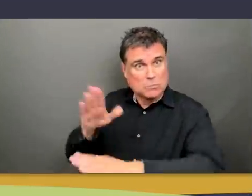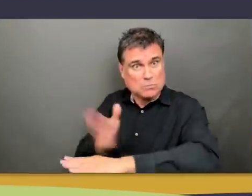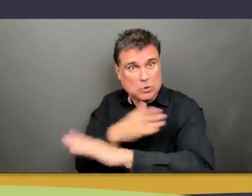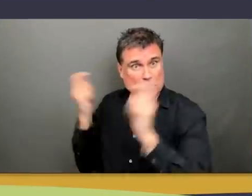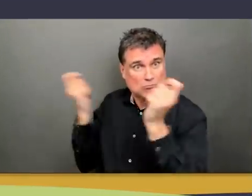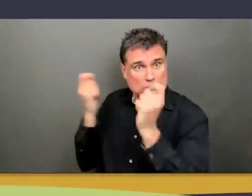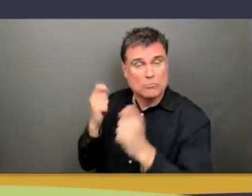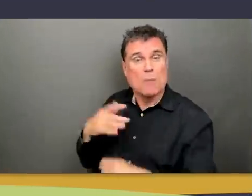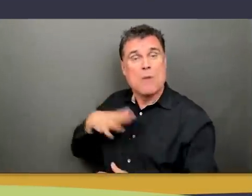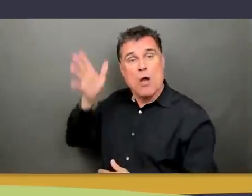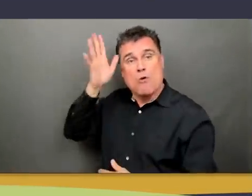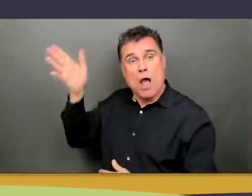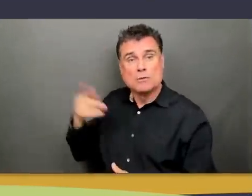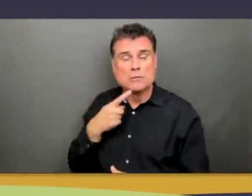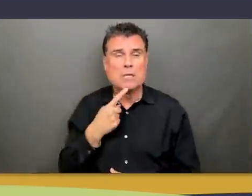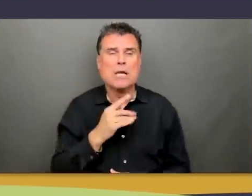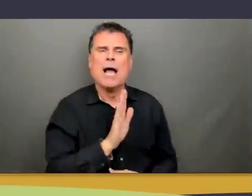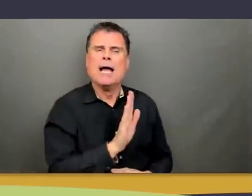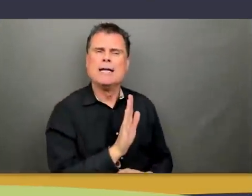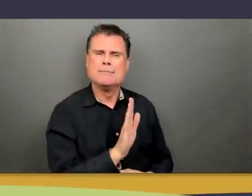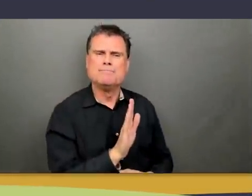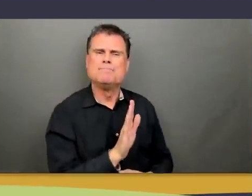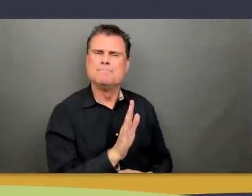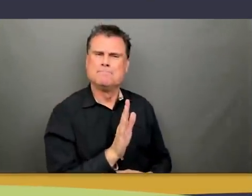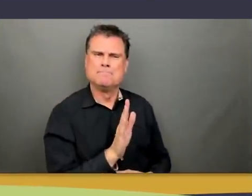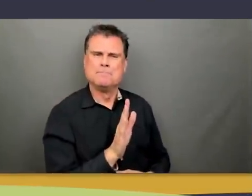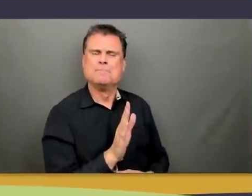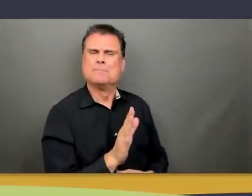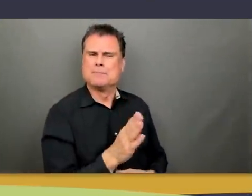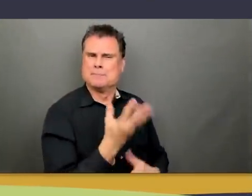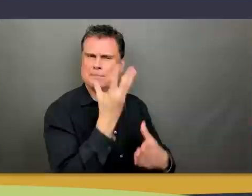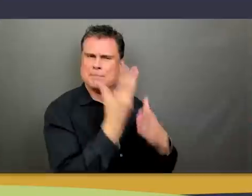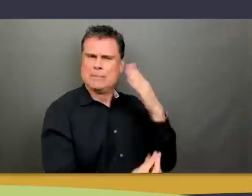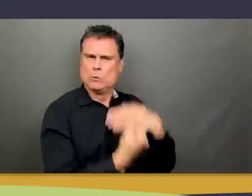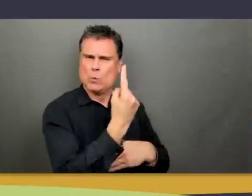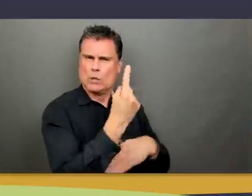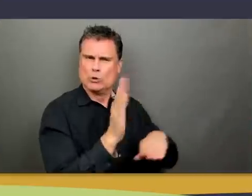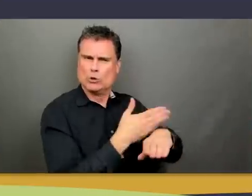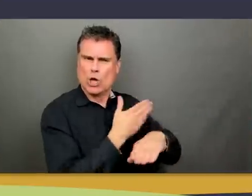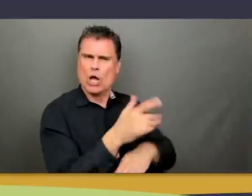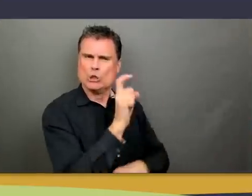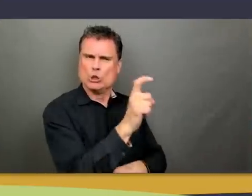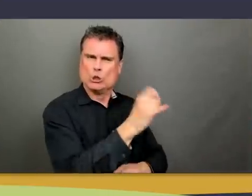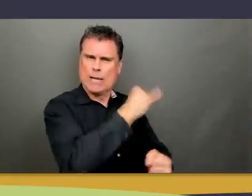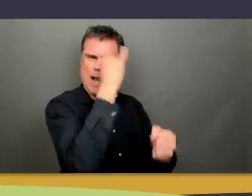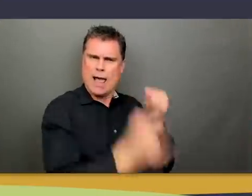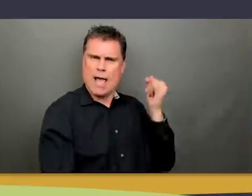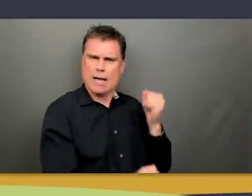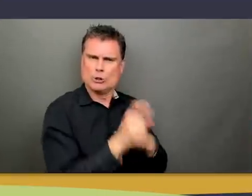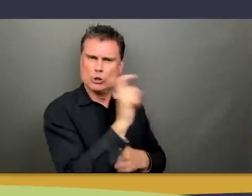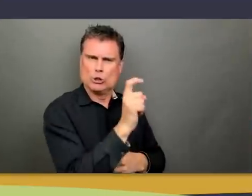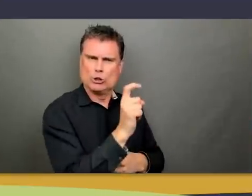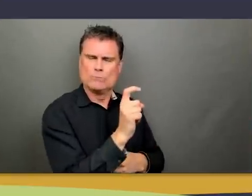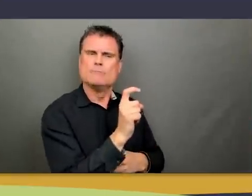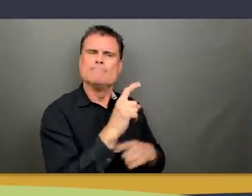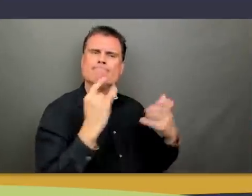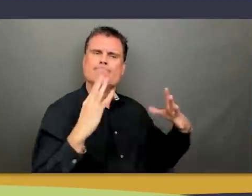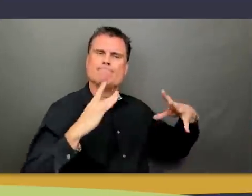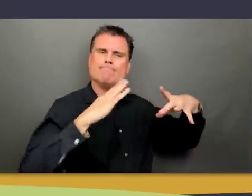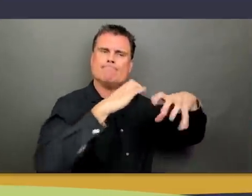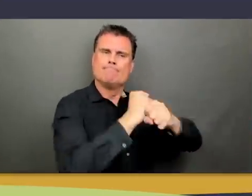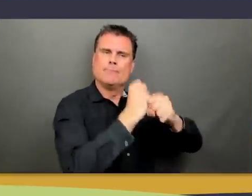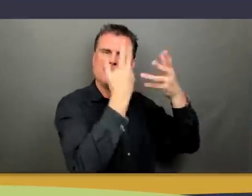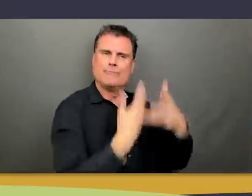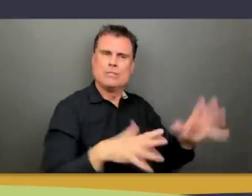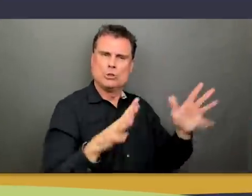hands up to the guests or to your family, thanking them for taking the time out of their day and sharing their gift and sharing their